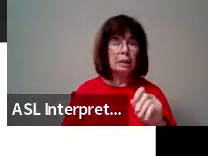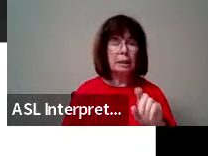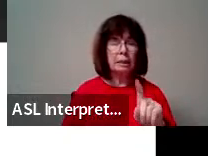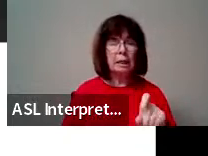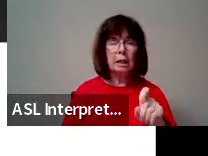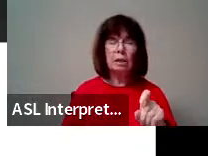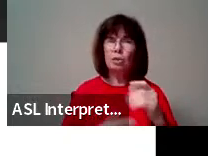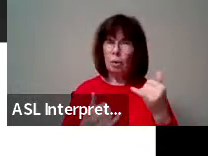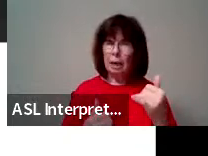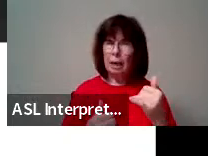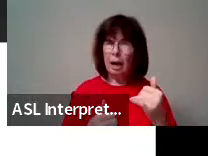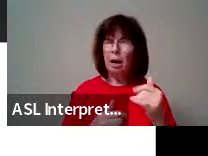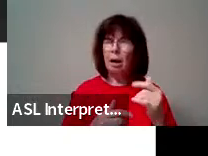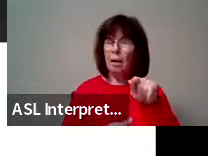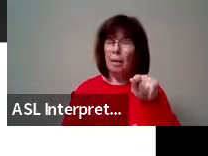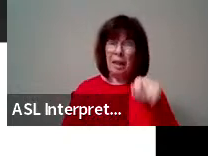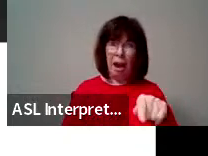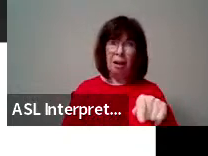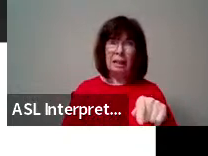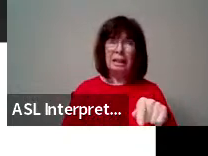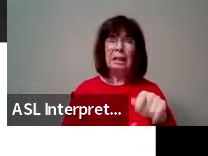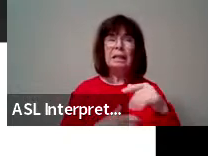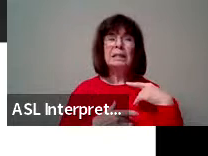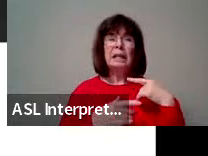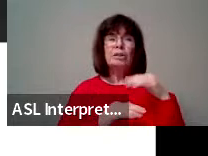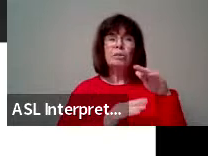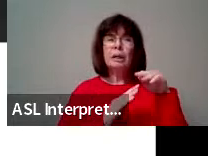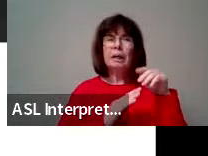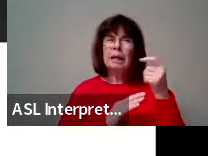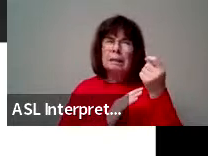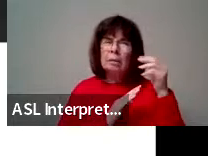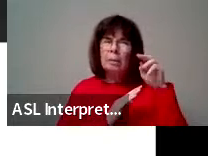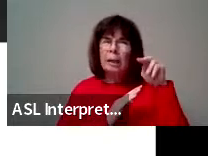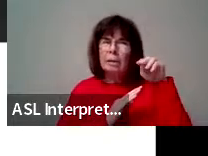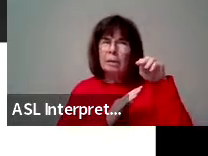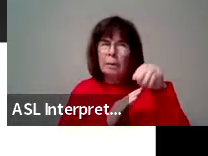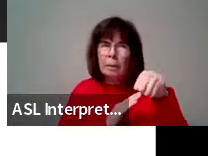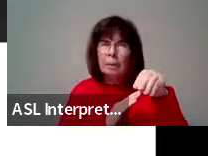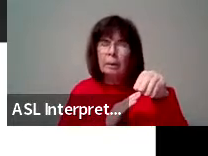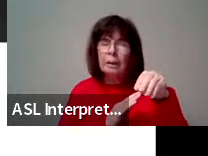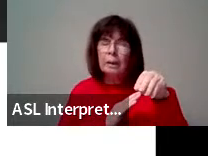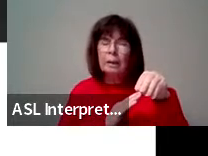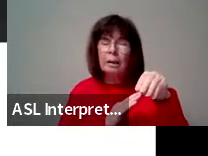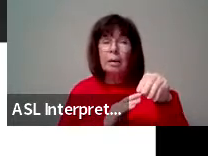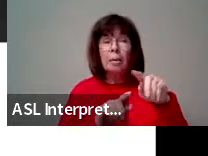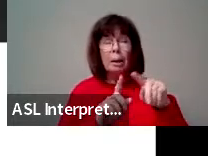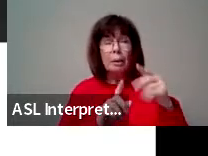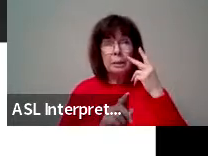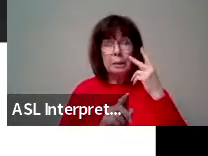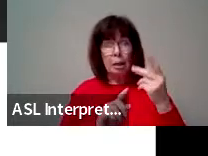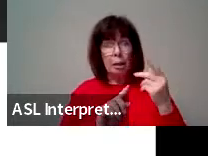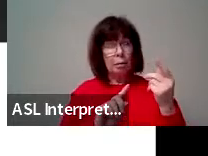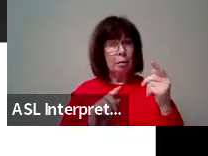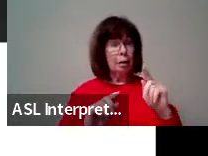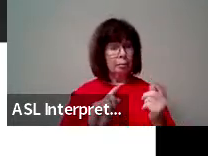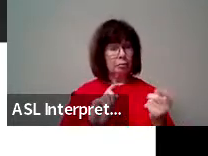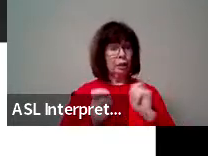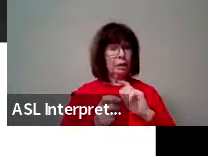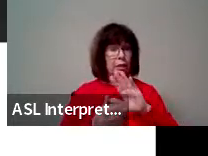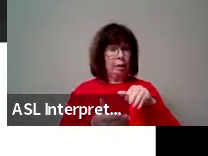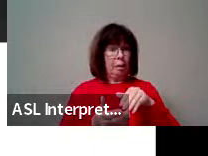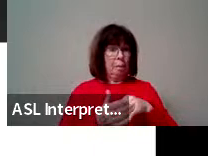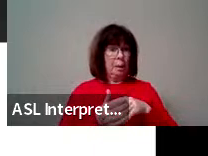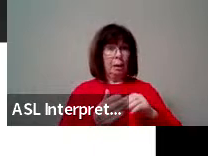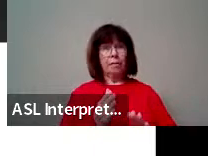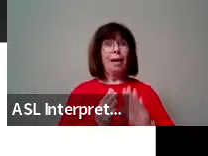lower right now in those communities. We often see a pattern where these switch in the middle of a